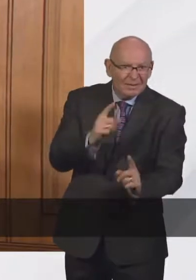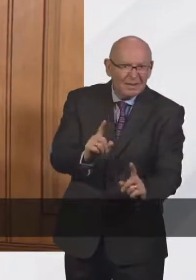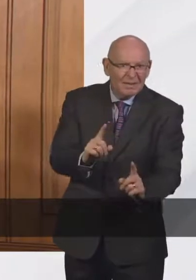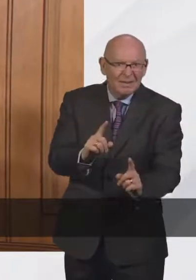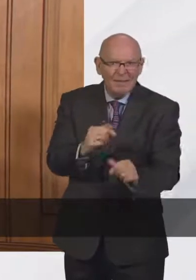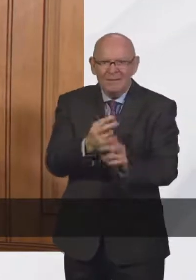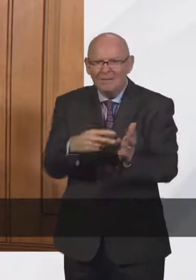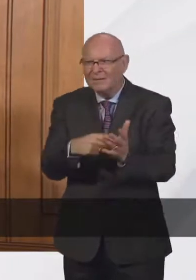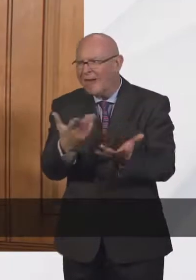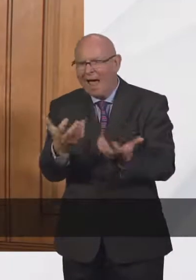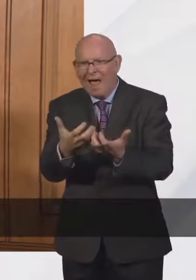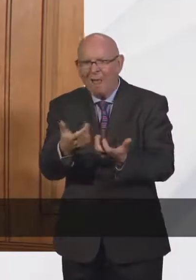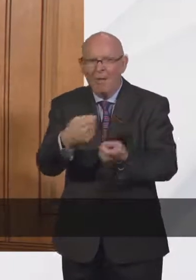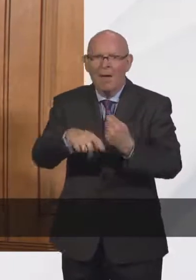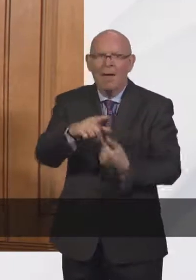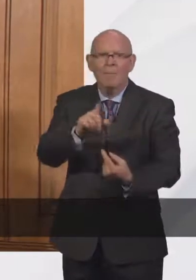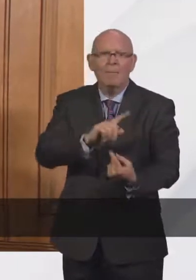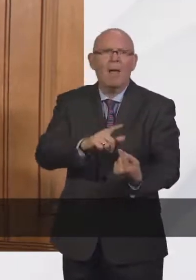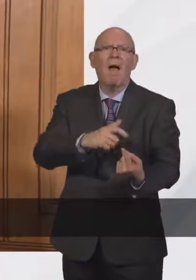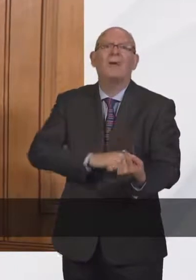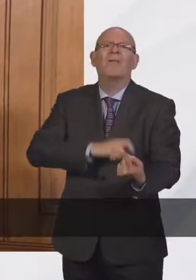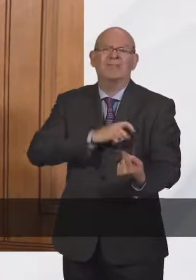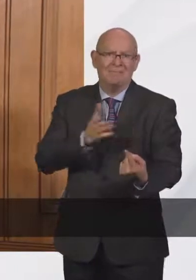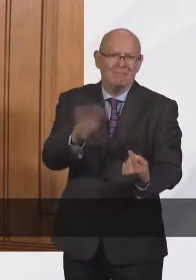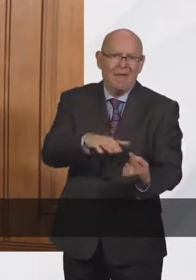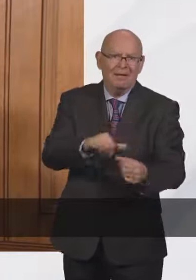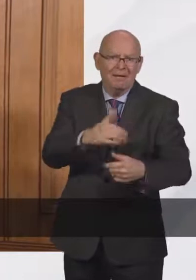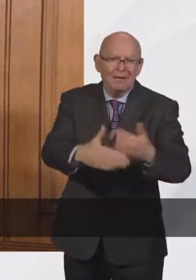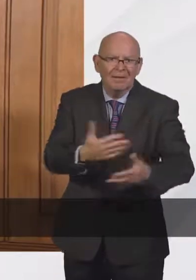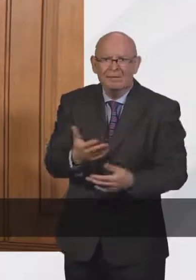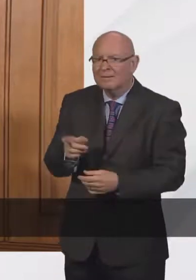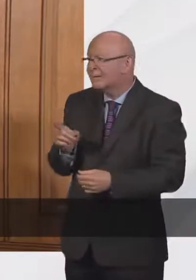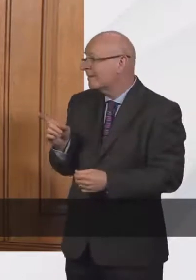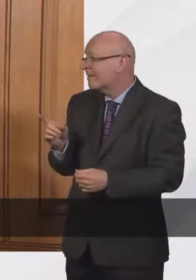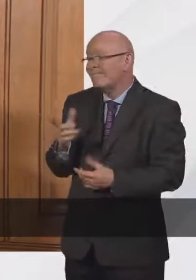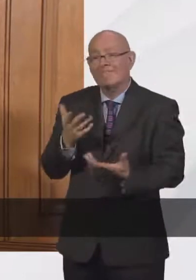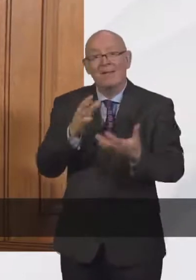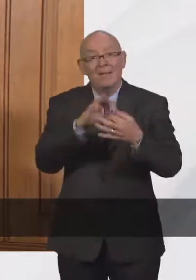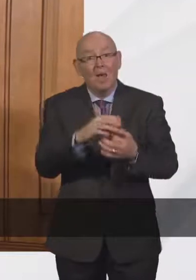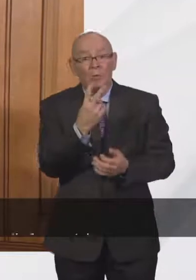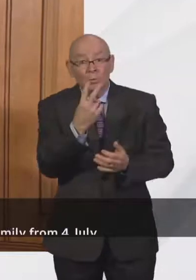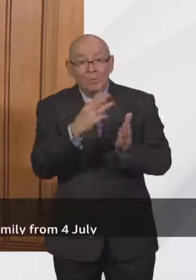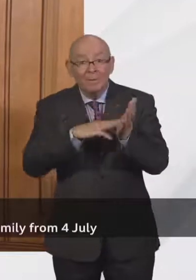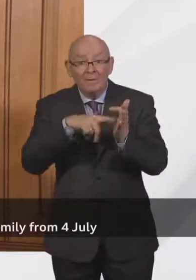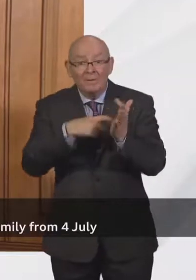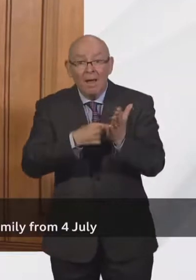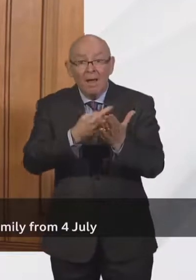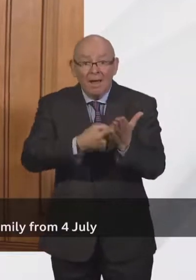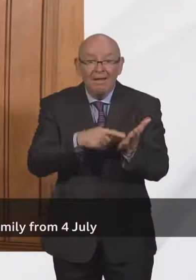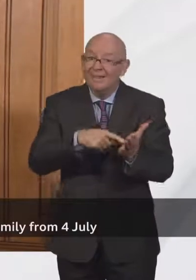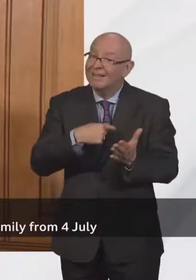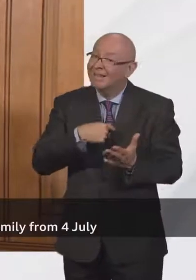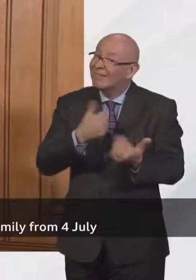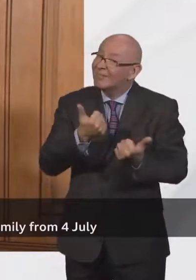with mitigations, which gives you the same risk as 2 metres, and therefore that's a perfectly reasonable approach to take, provided, as Chris said, the